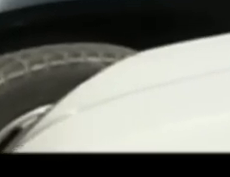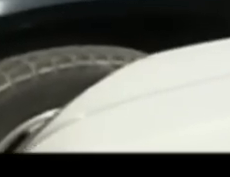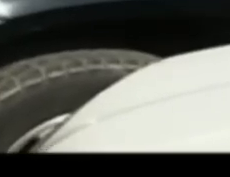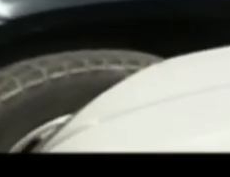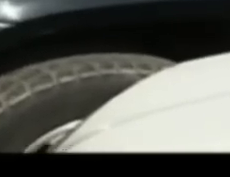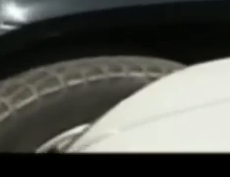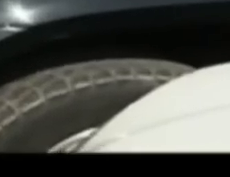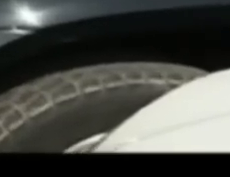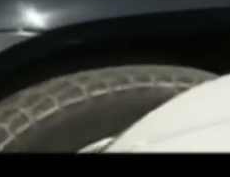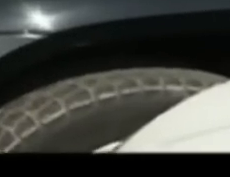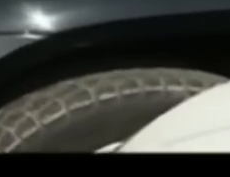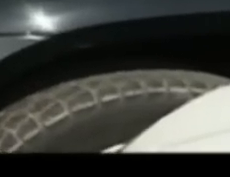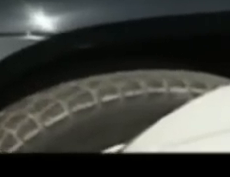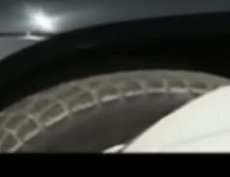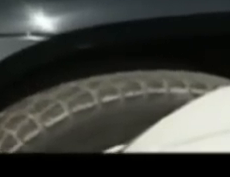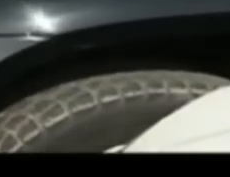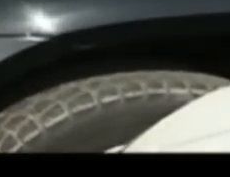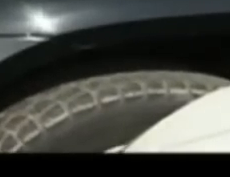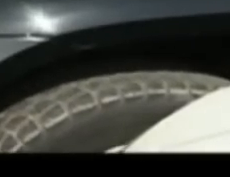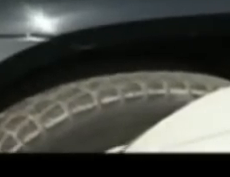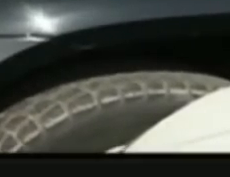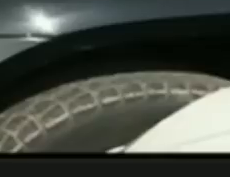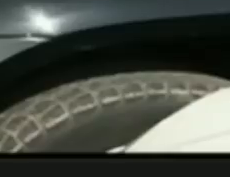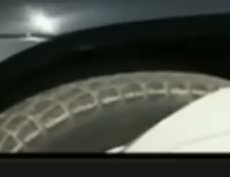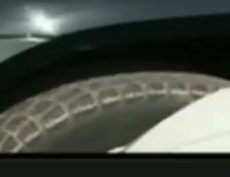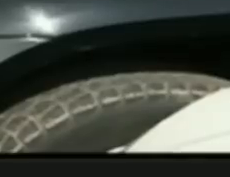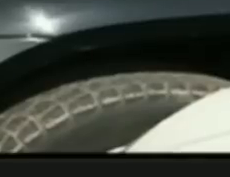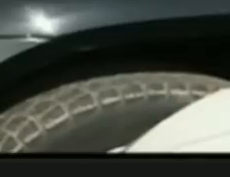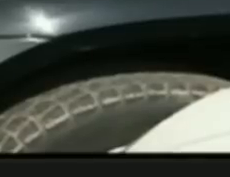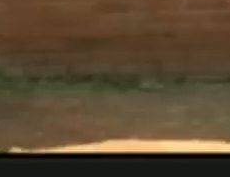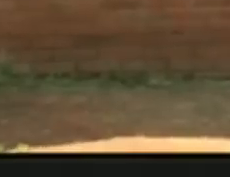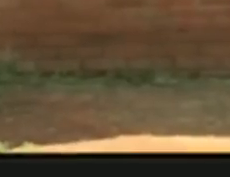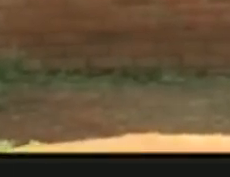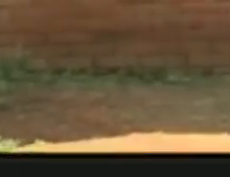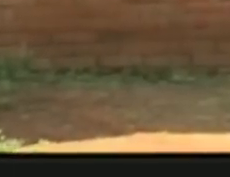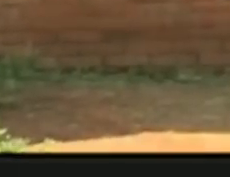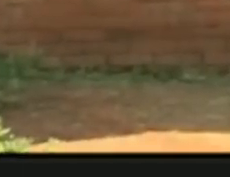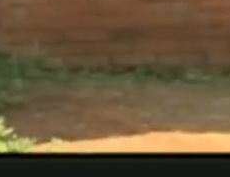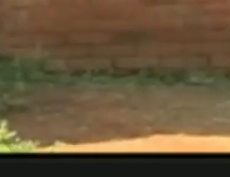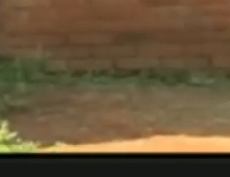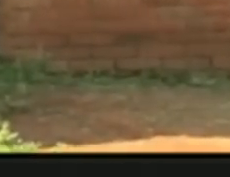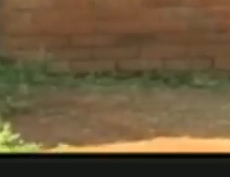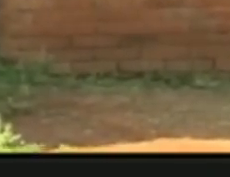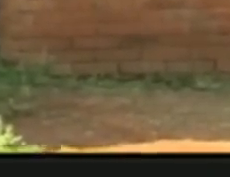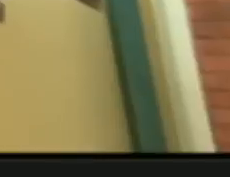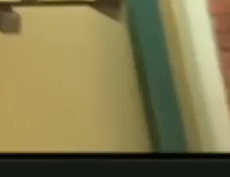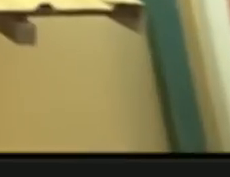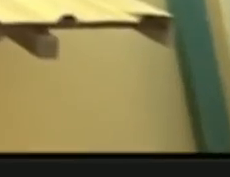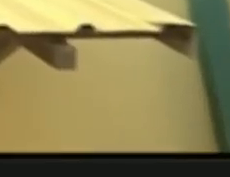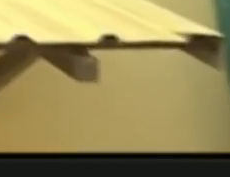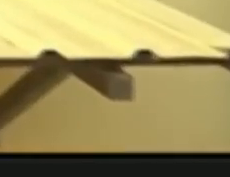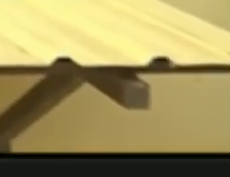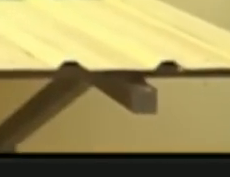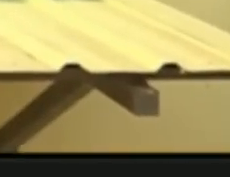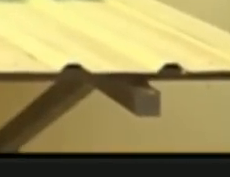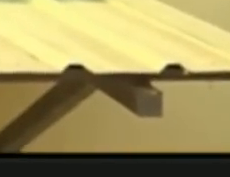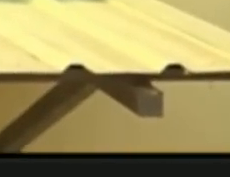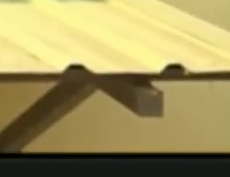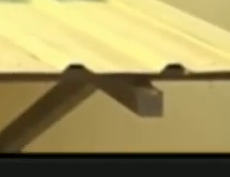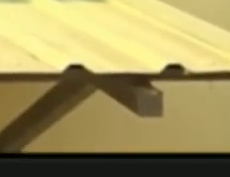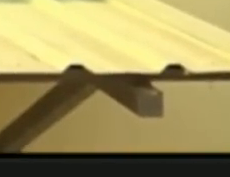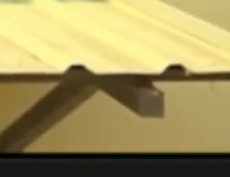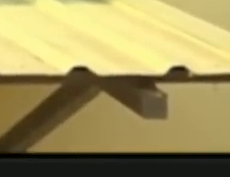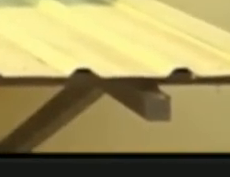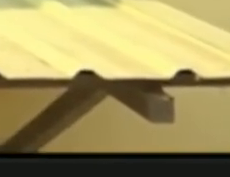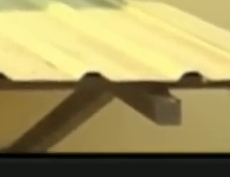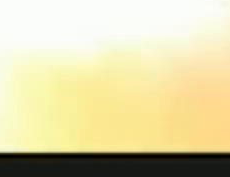On any other given day, John Nyera is up at 4:30 a.m. and by 6 a.m. in the morning, he is already into